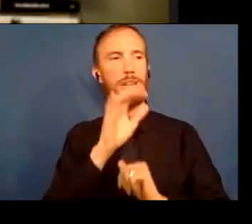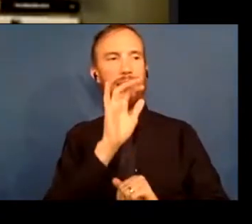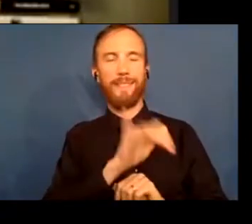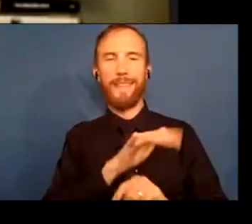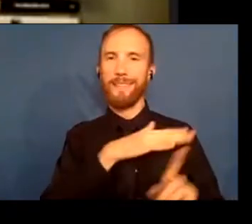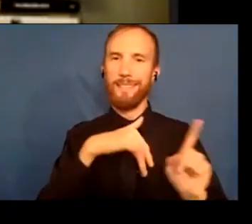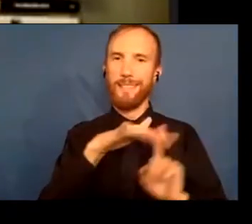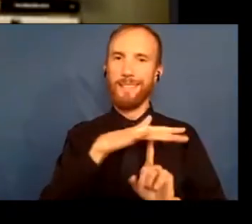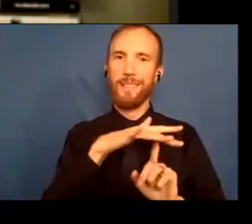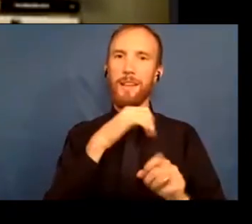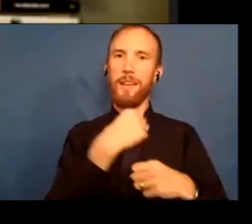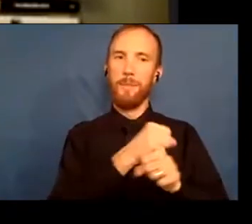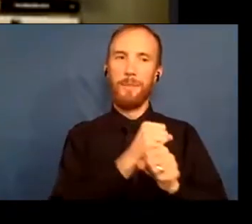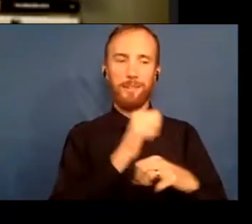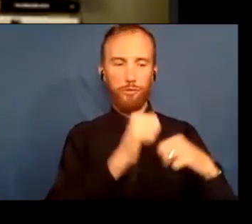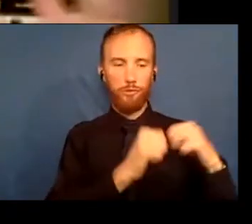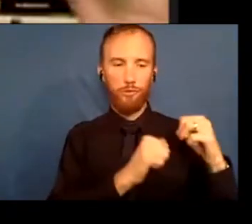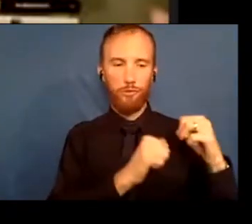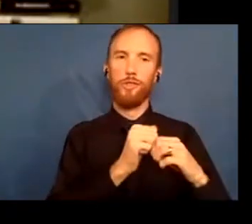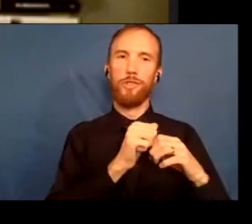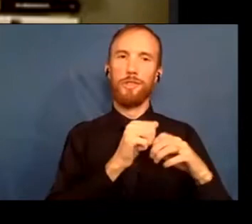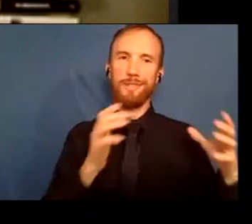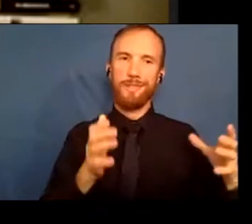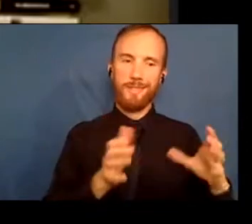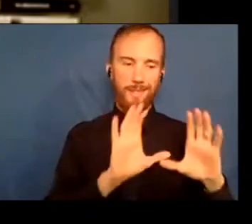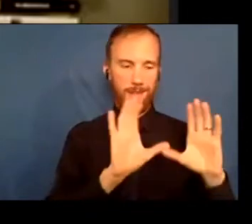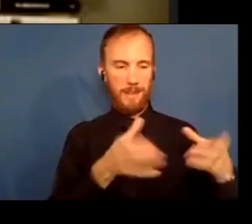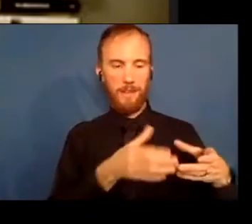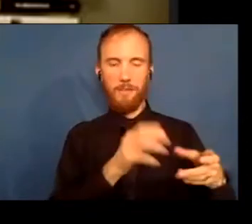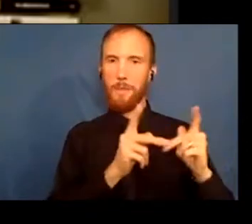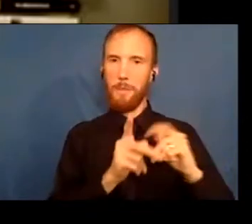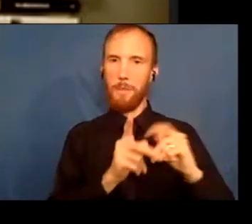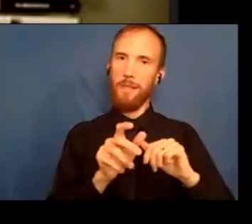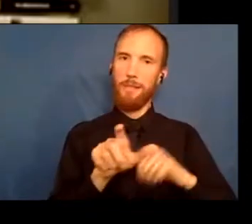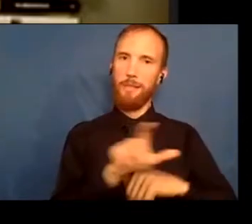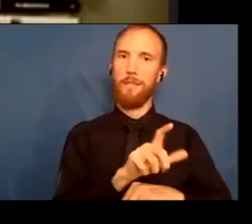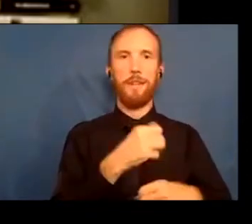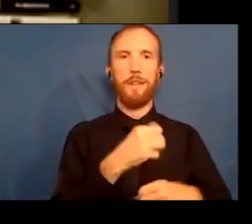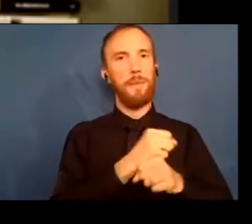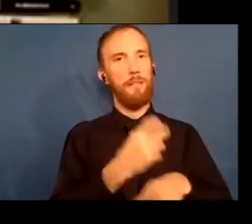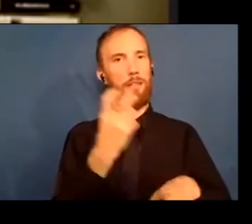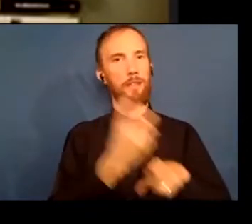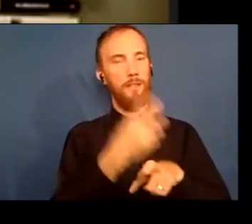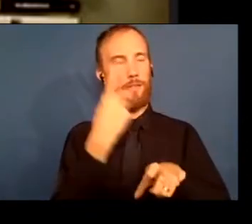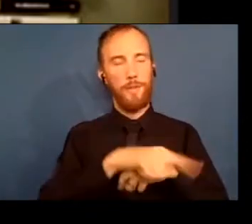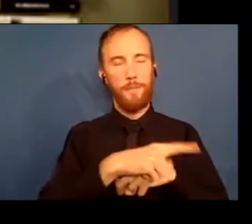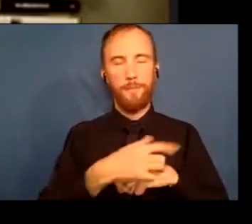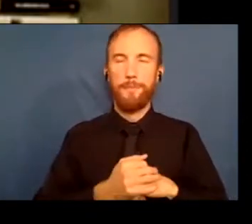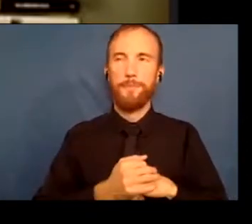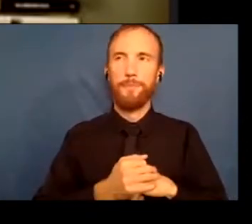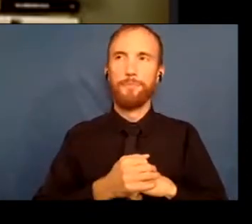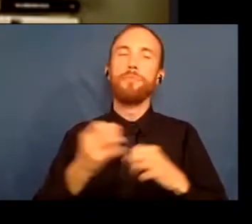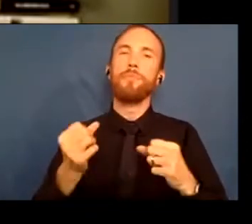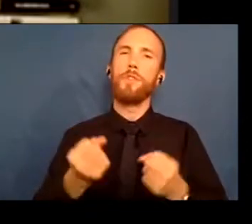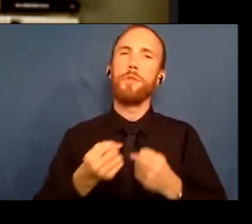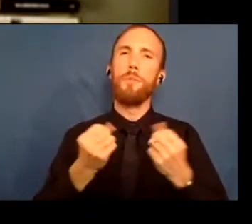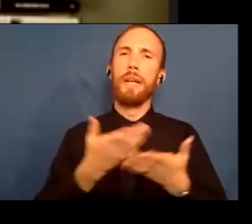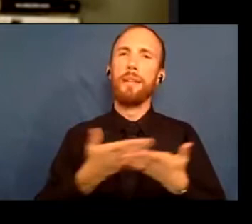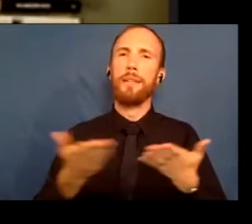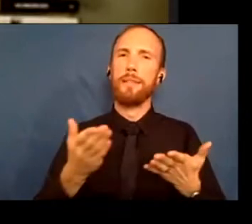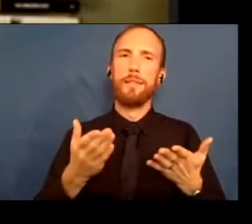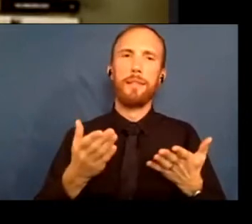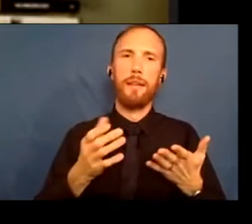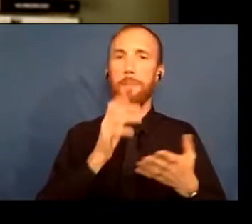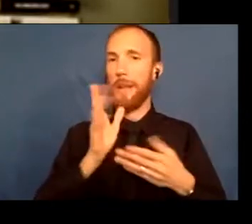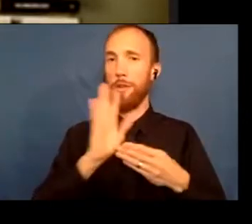of people's movements and so on. And, you know, there are many other things I'm not talking about. You know, I'm not talking about the refugee